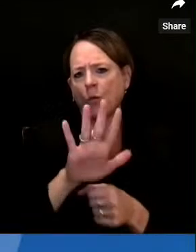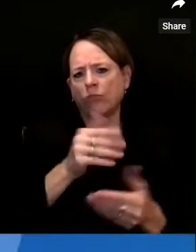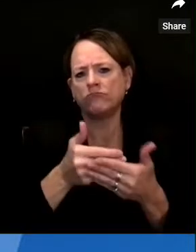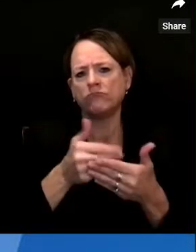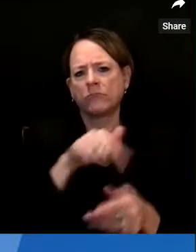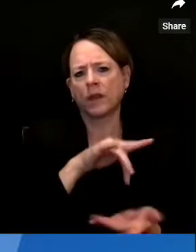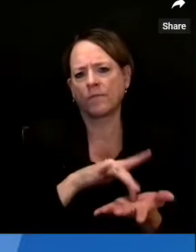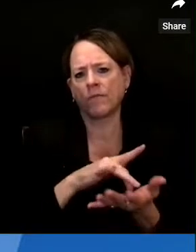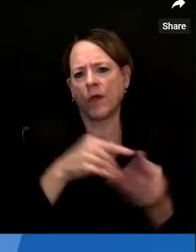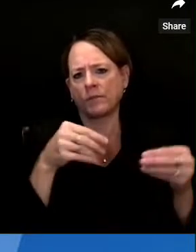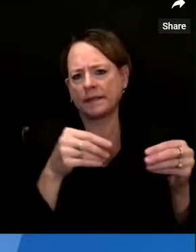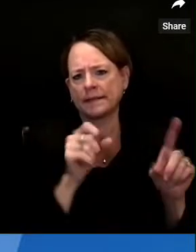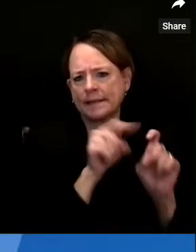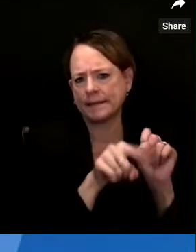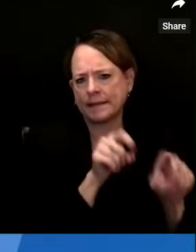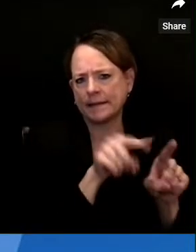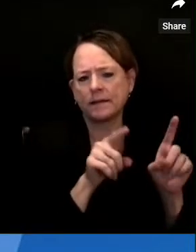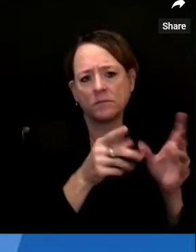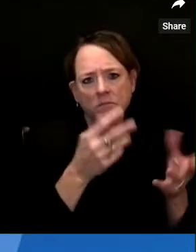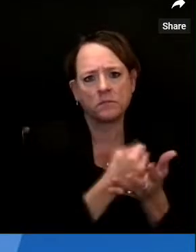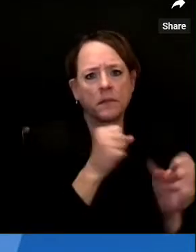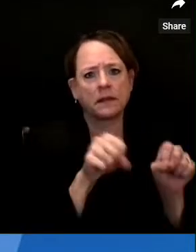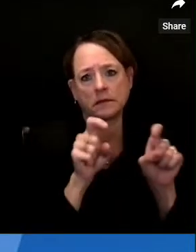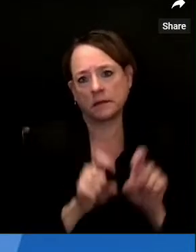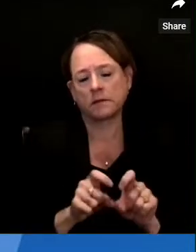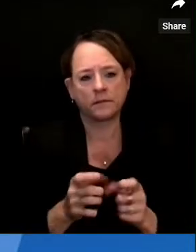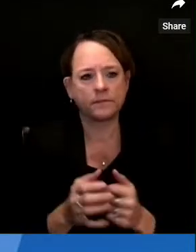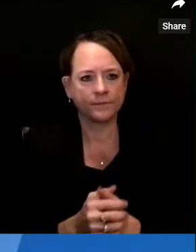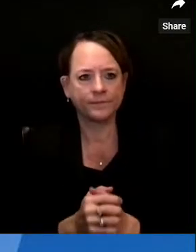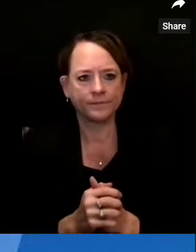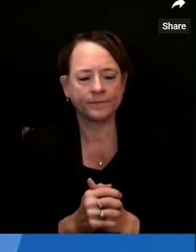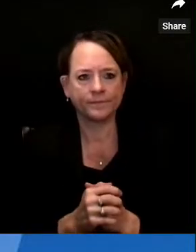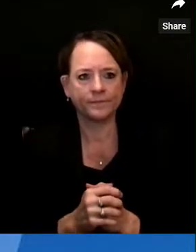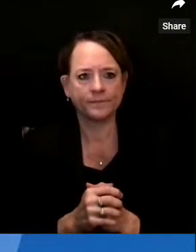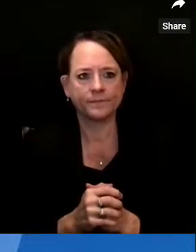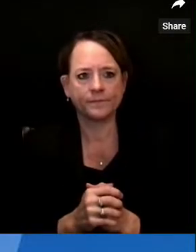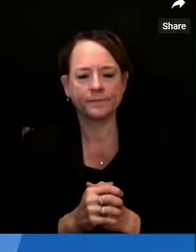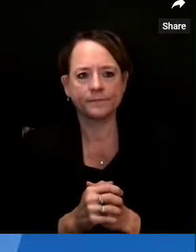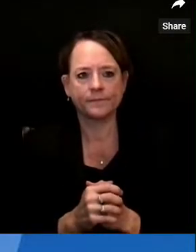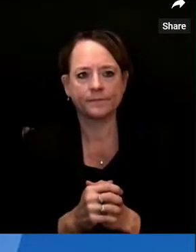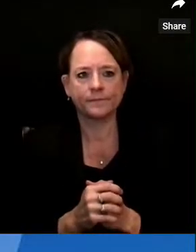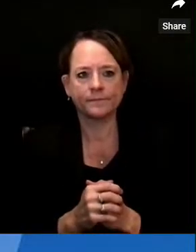to Stephanie Haynes from TMJ4 in Milwaukee. Stephanie?